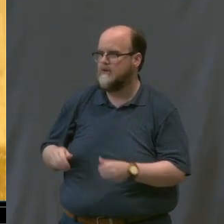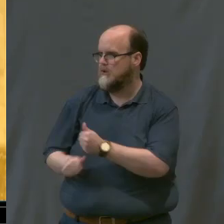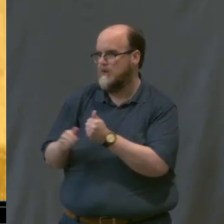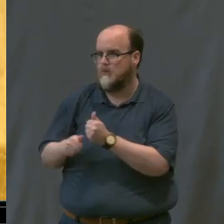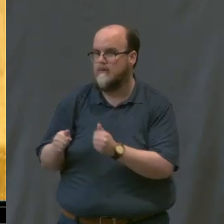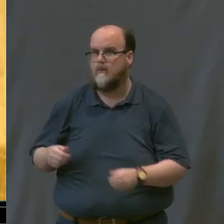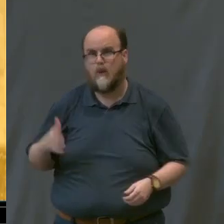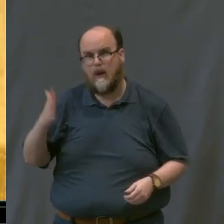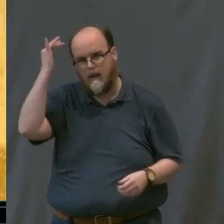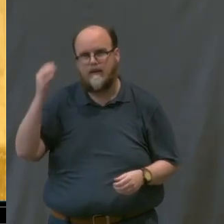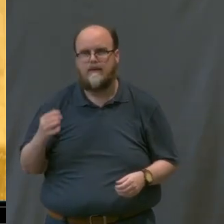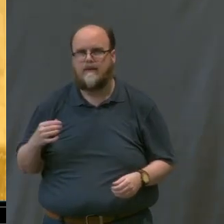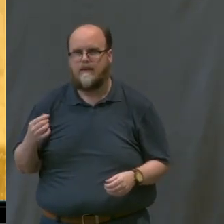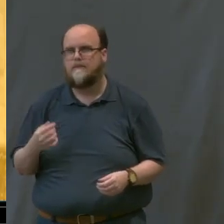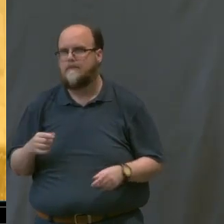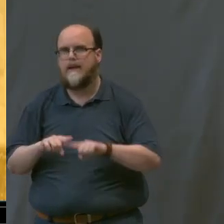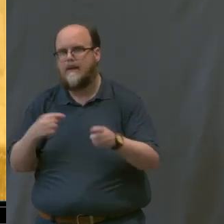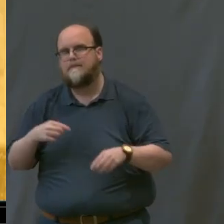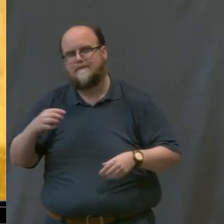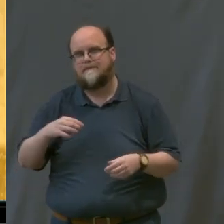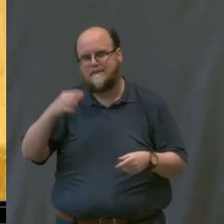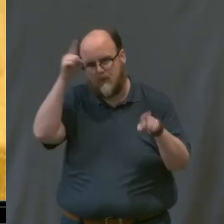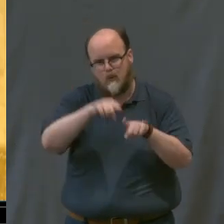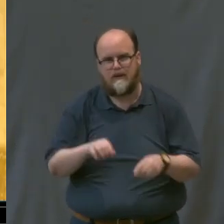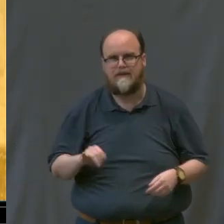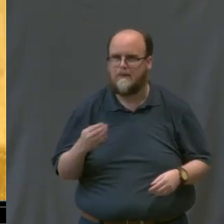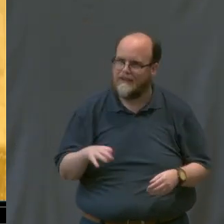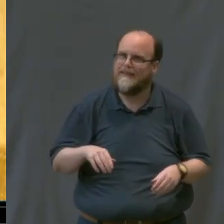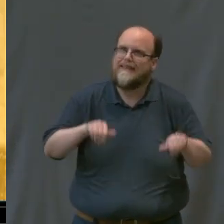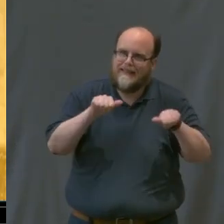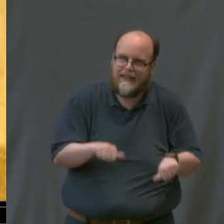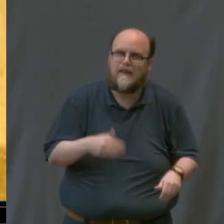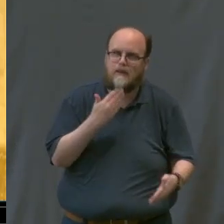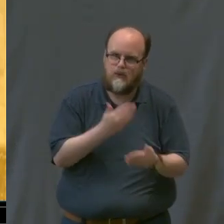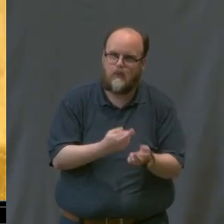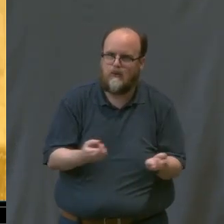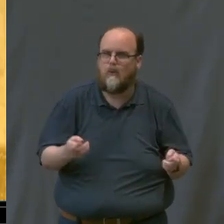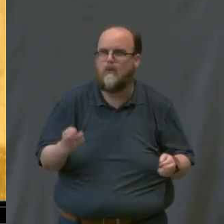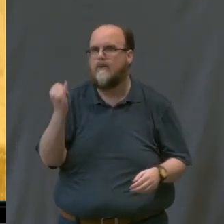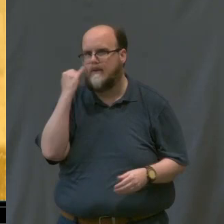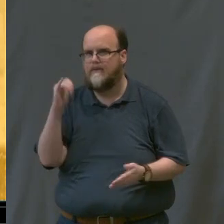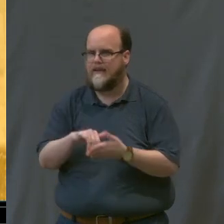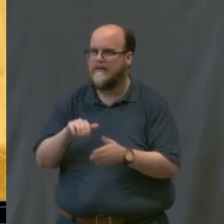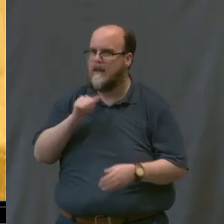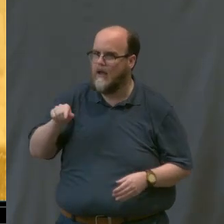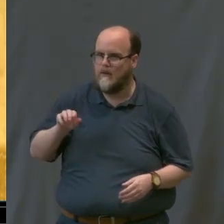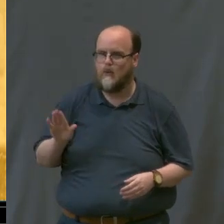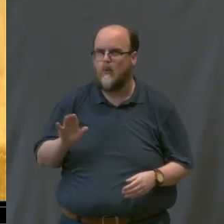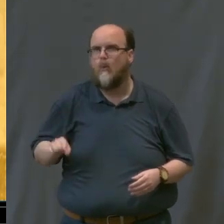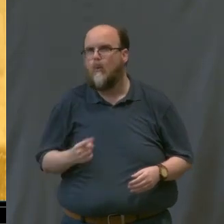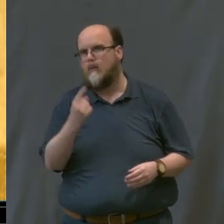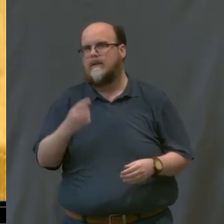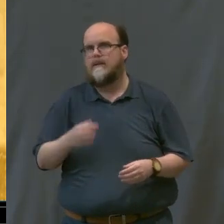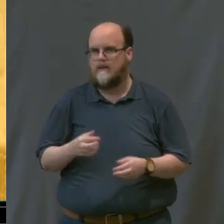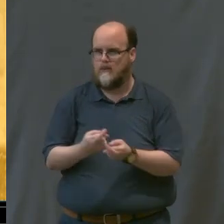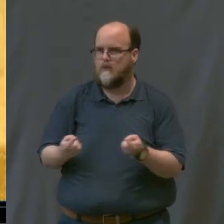have conceded to Brother J.B. that yes, they can be a good source, as long as that's not your only source, and as long